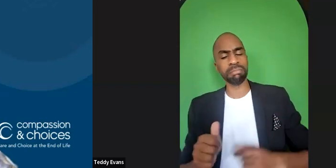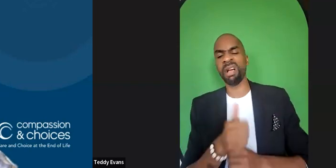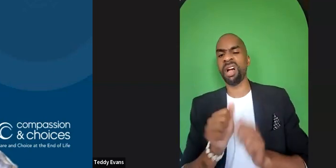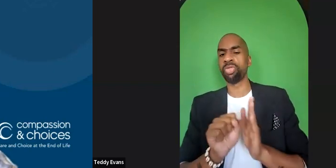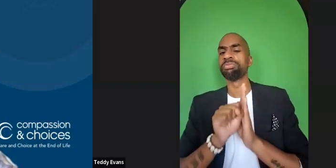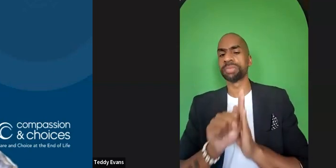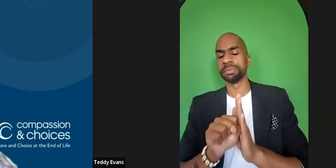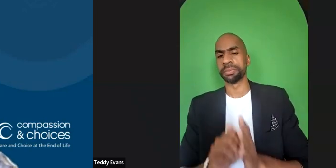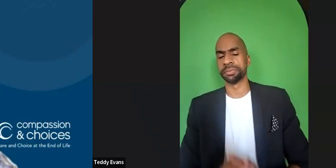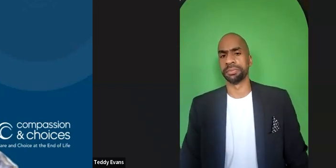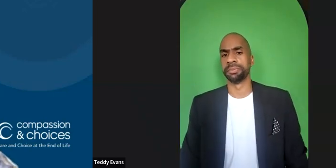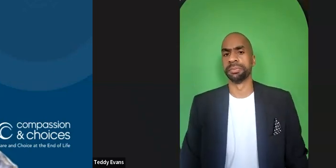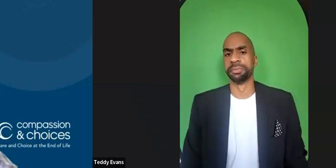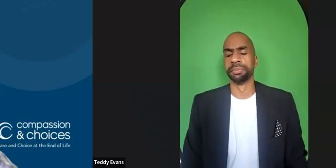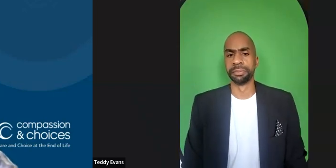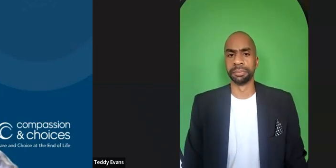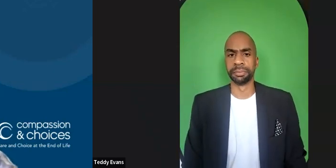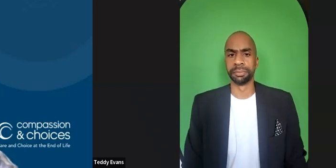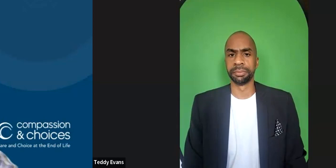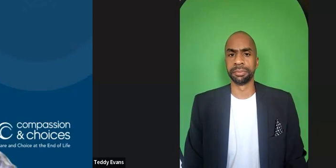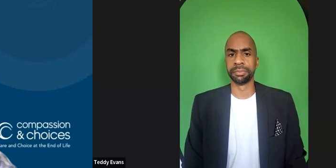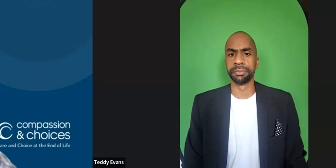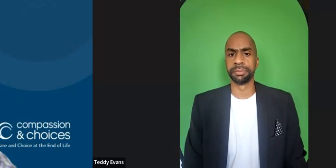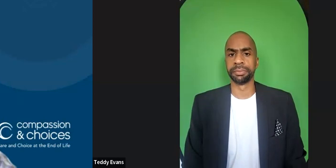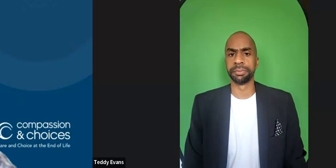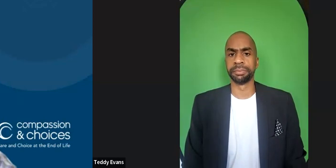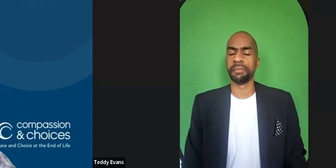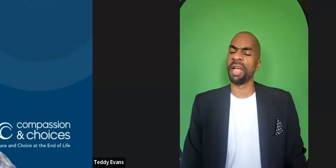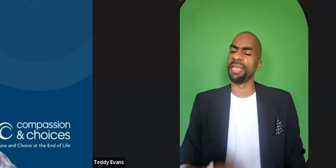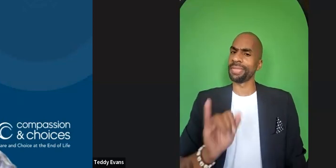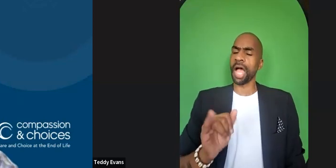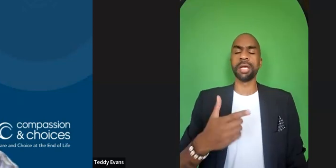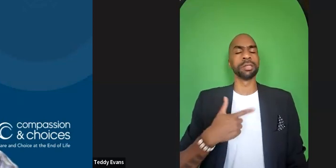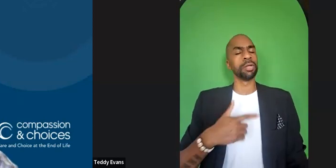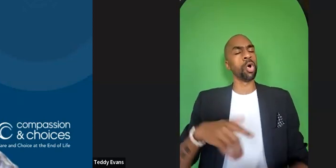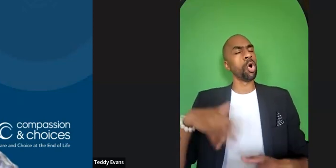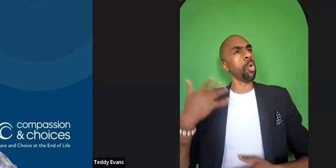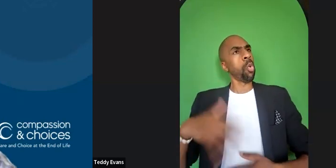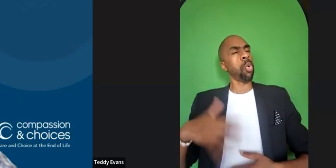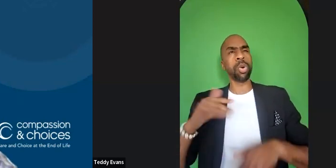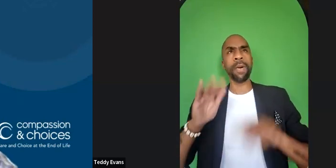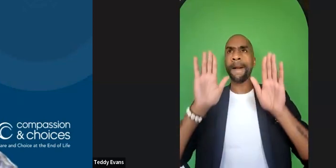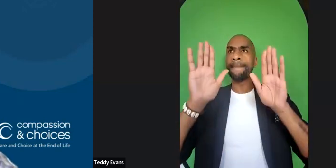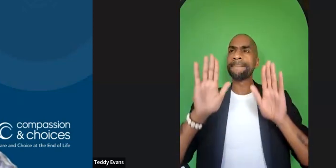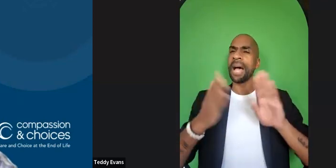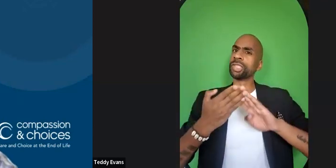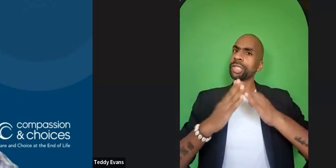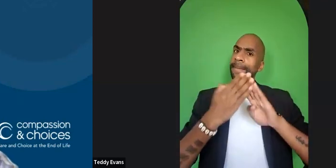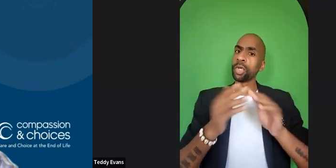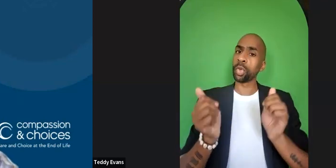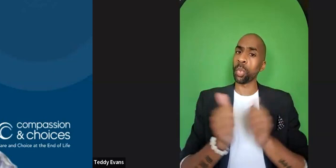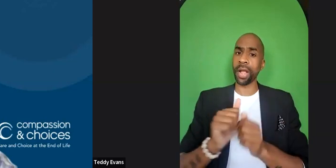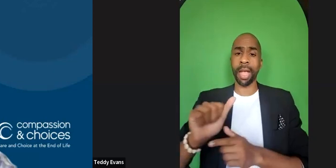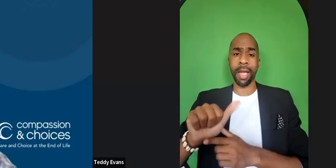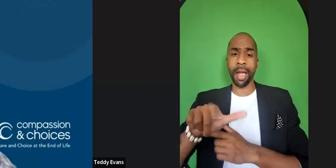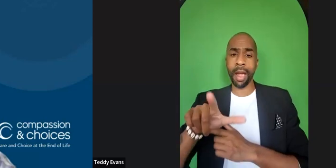thing I wanted to mention is that there is a really amazing community in ALS and a community of support. And